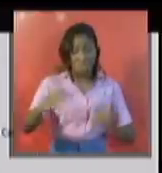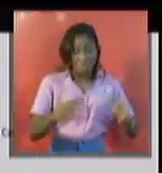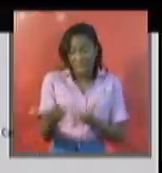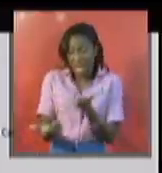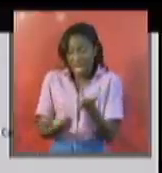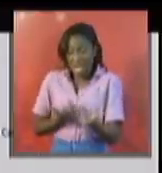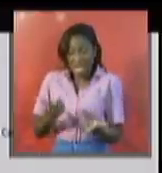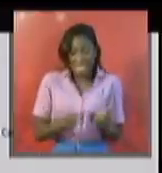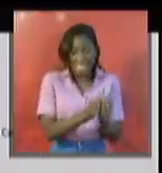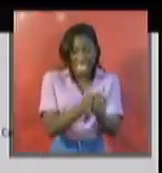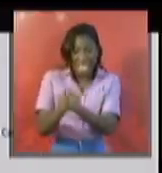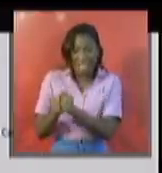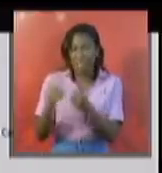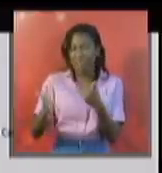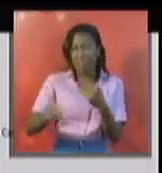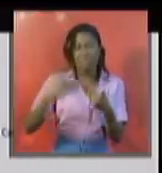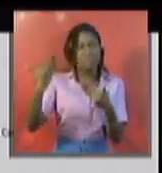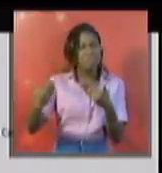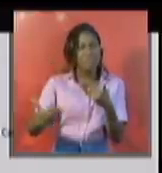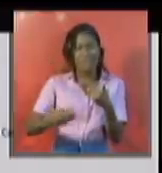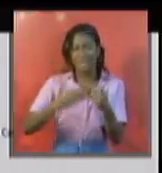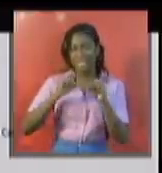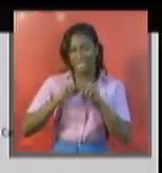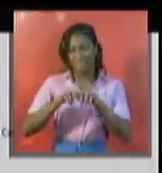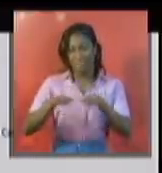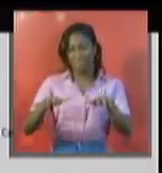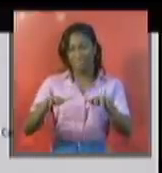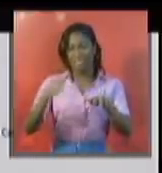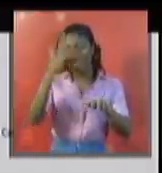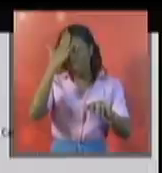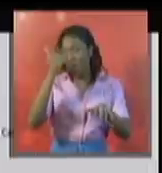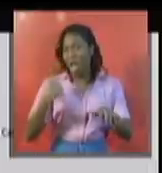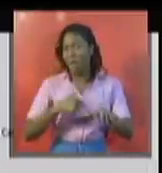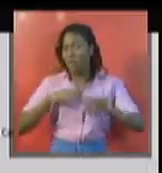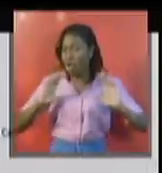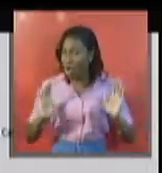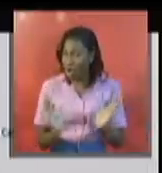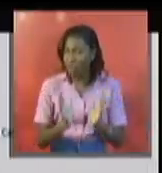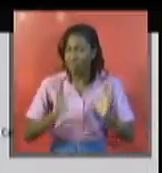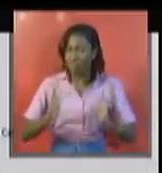spread. And this is what we have been urging people not to do.